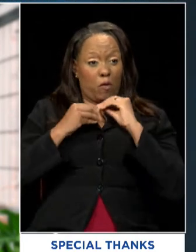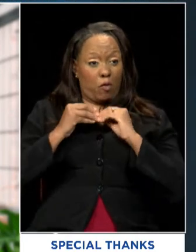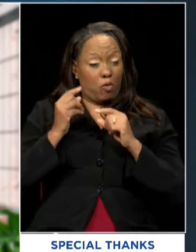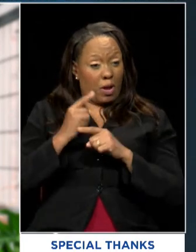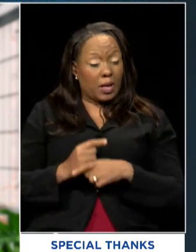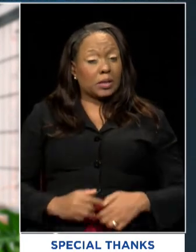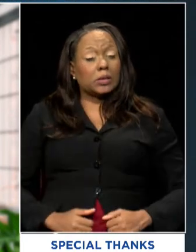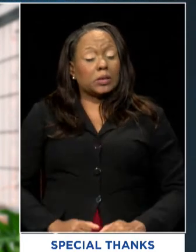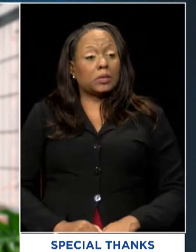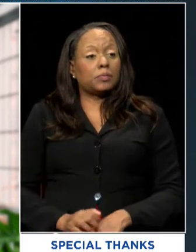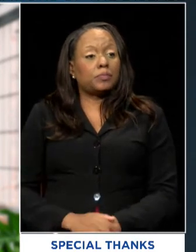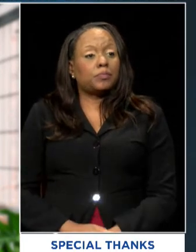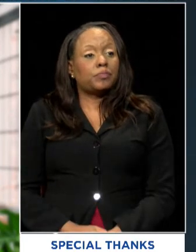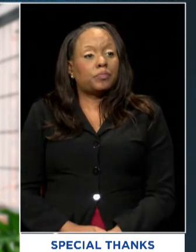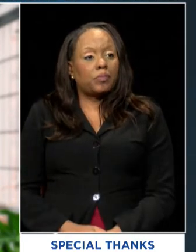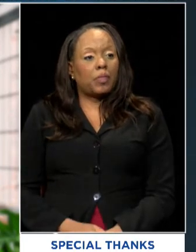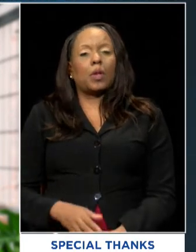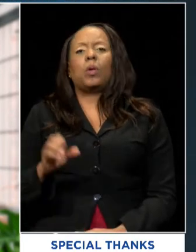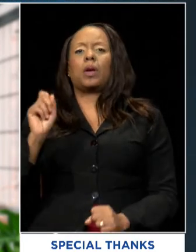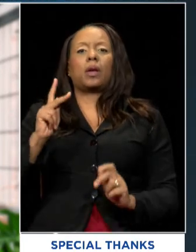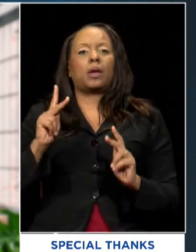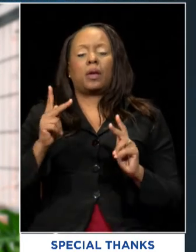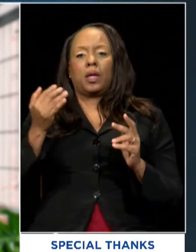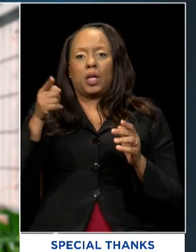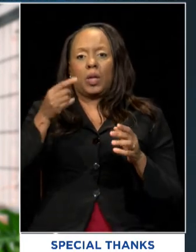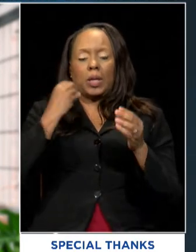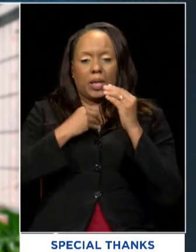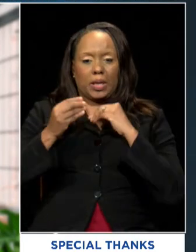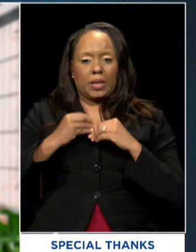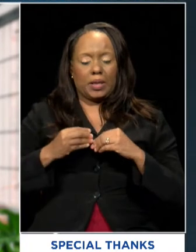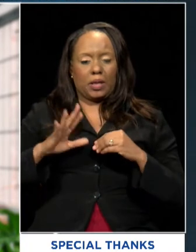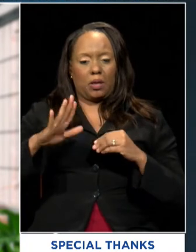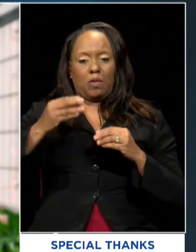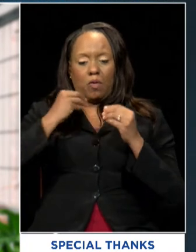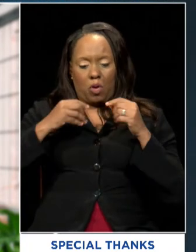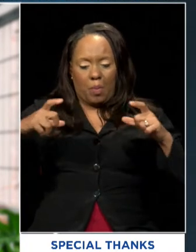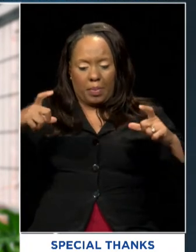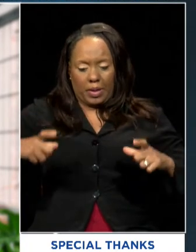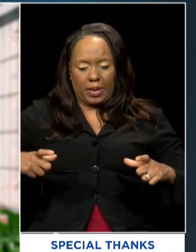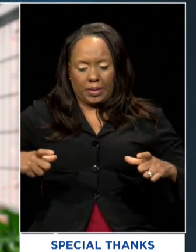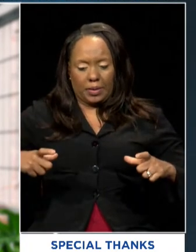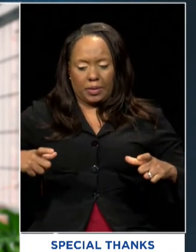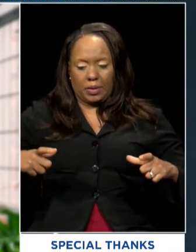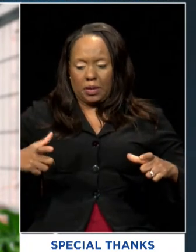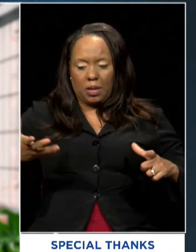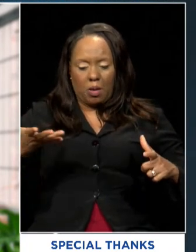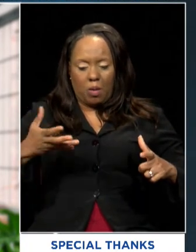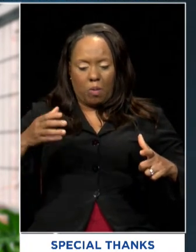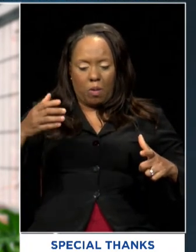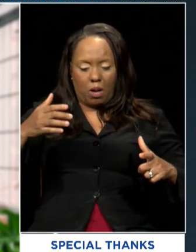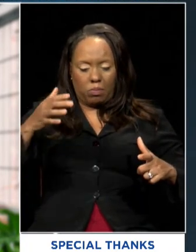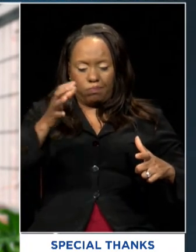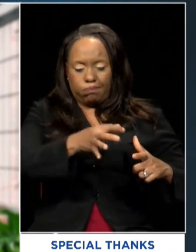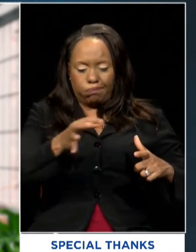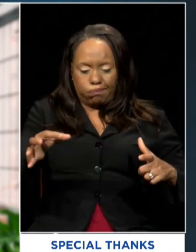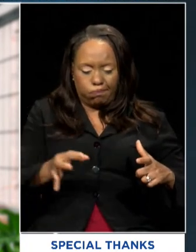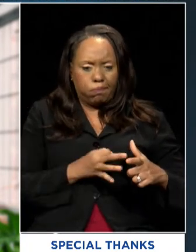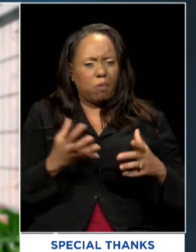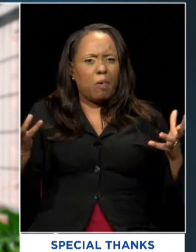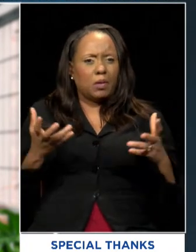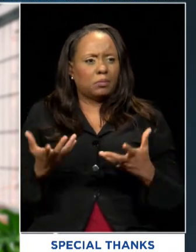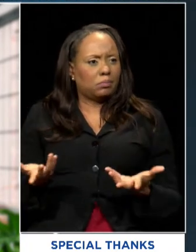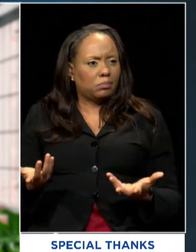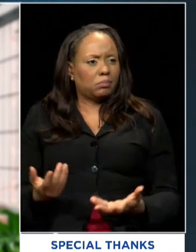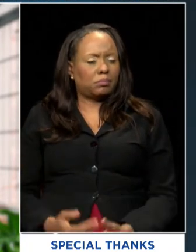a plate should really look if you're doing it the right way. No processed foods, we've got that.